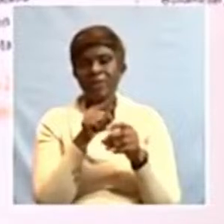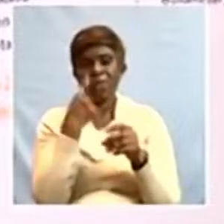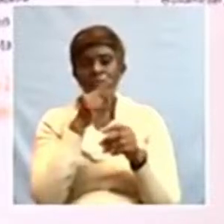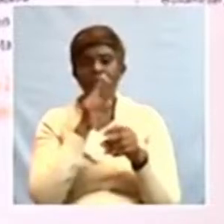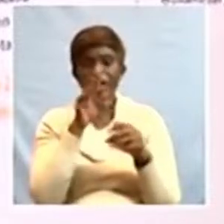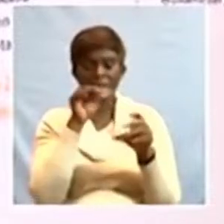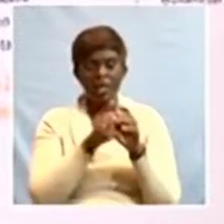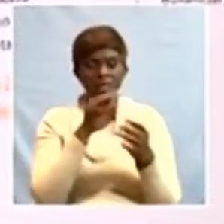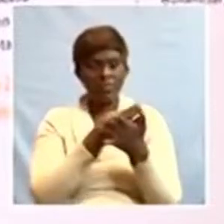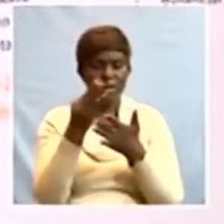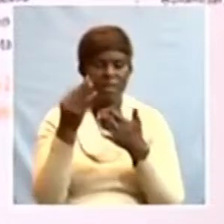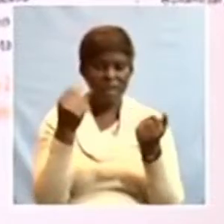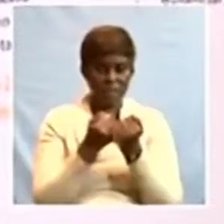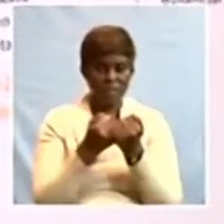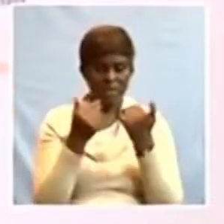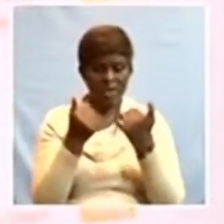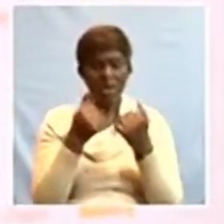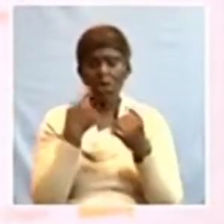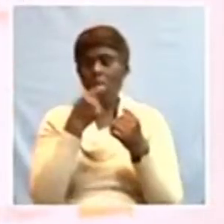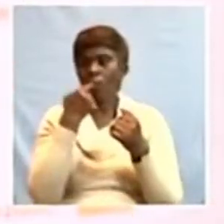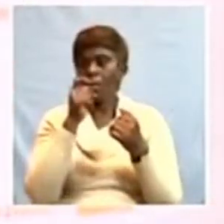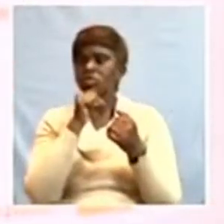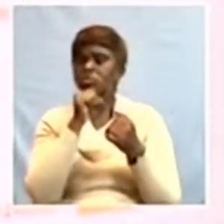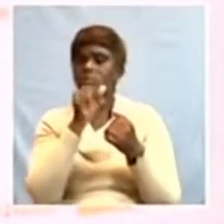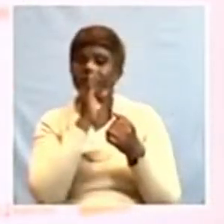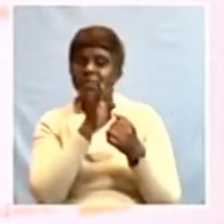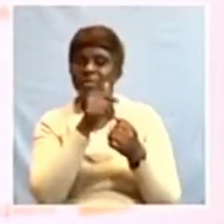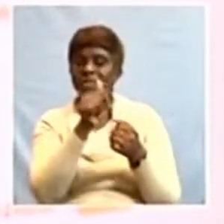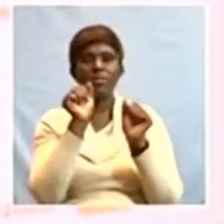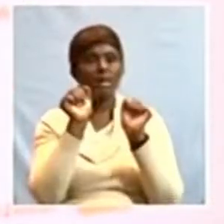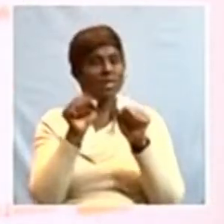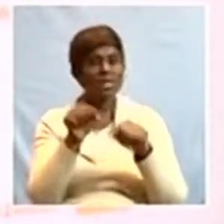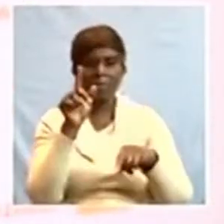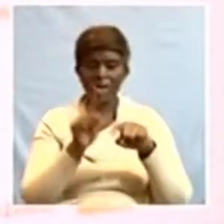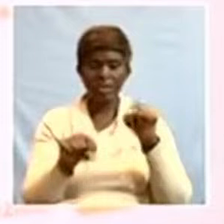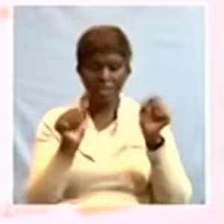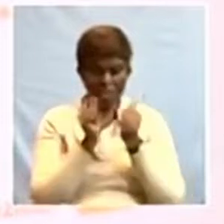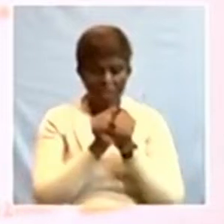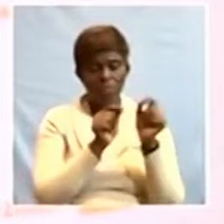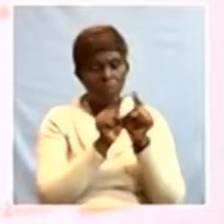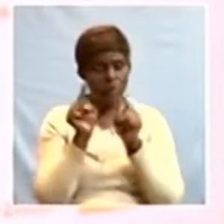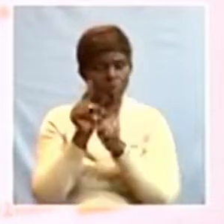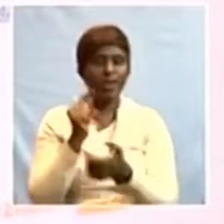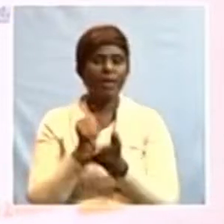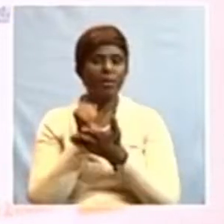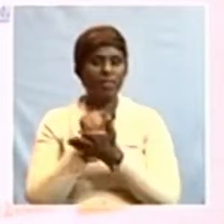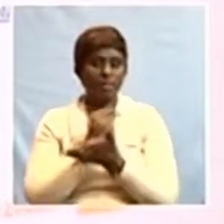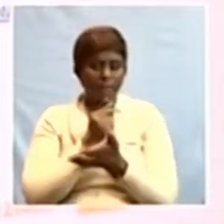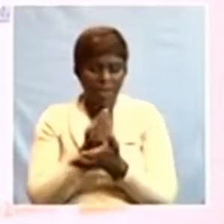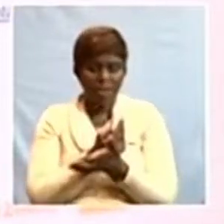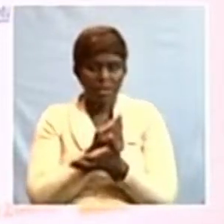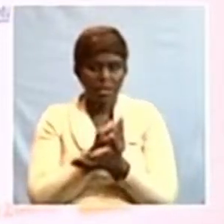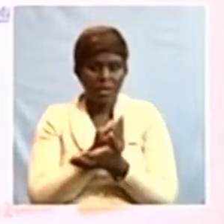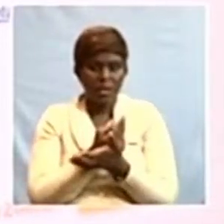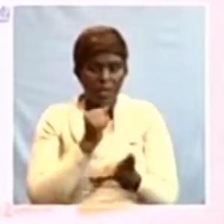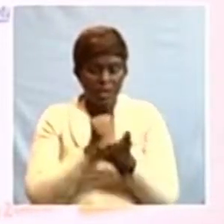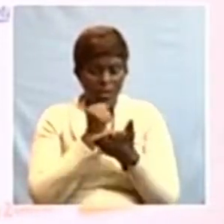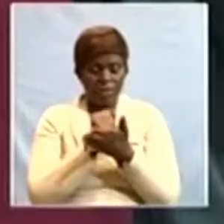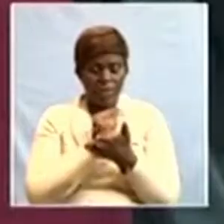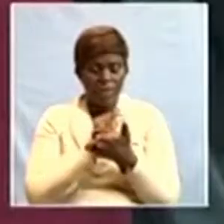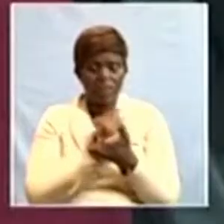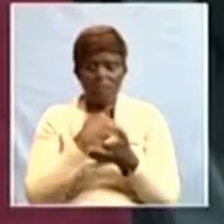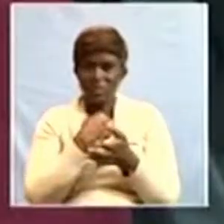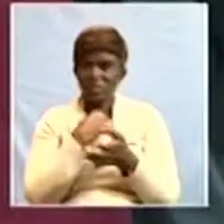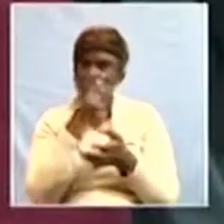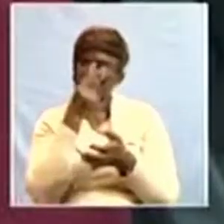FSIP, and therefore who should not be eligible. It also helps us. I'm seeing